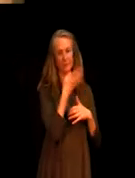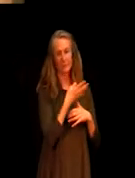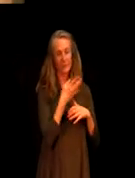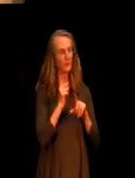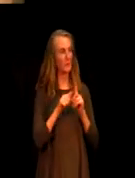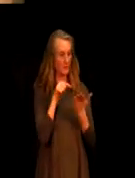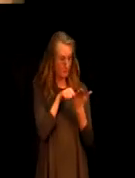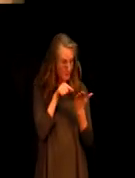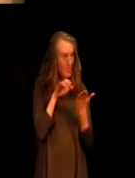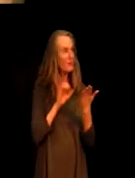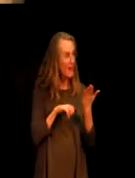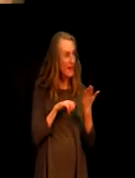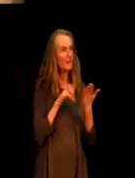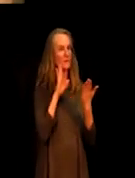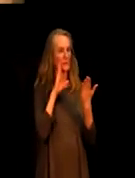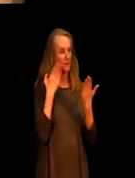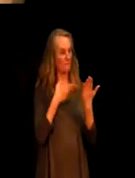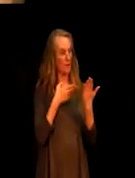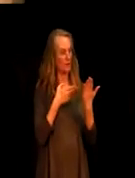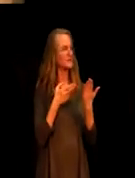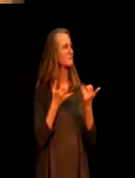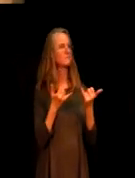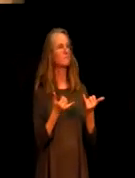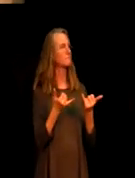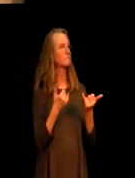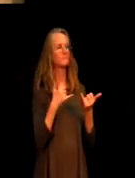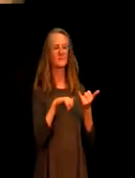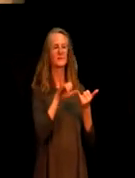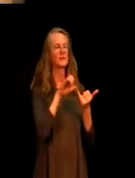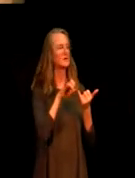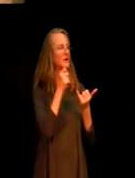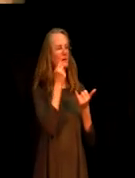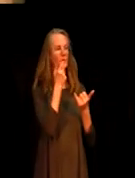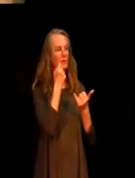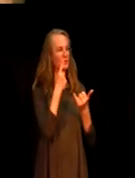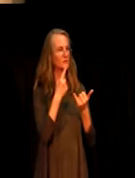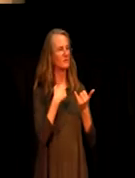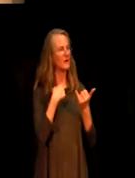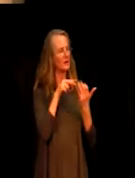paid attention to that. To this day, I read political and